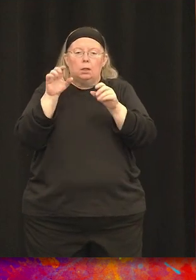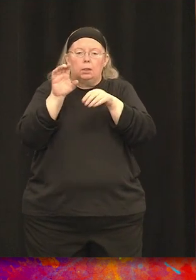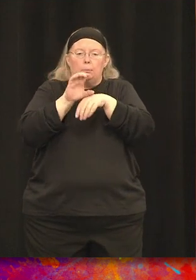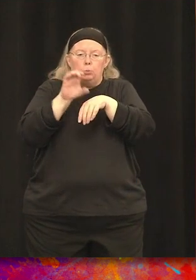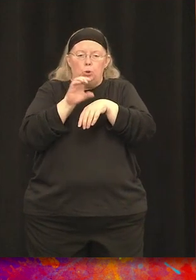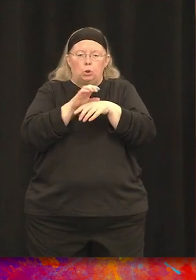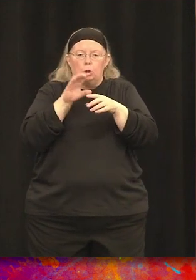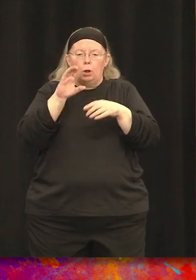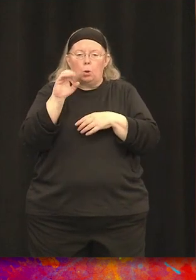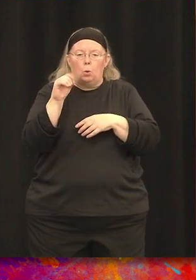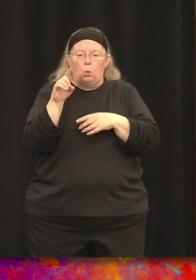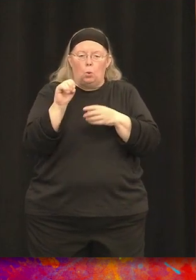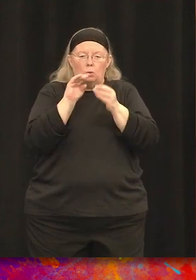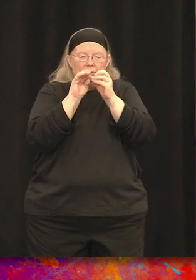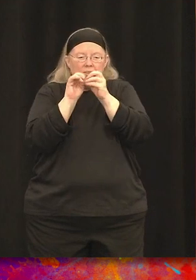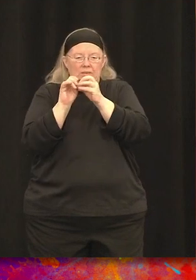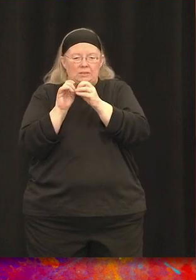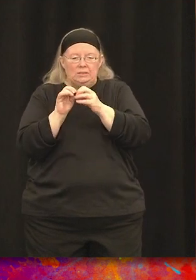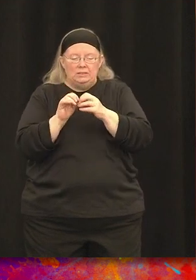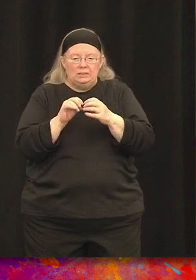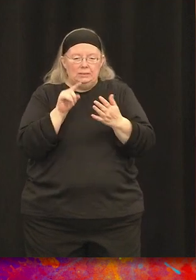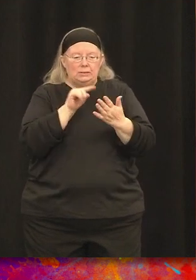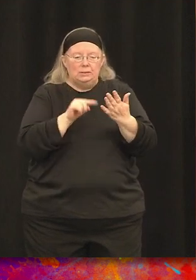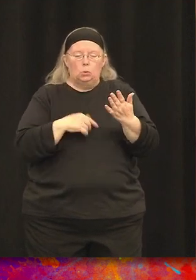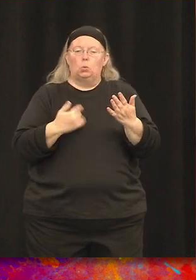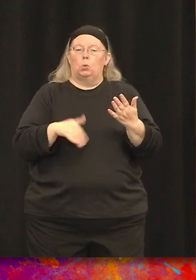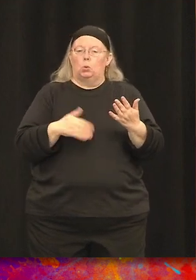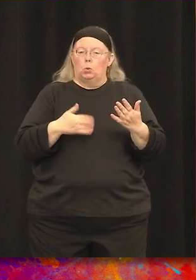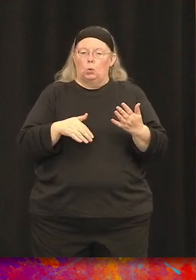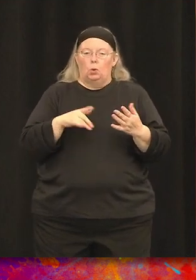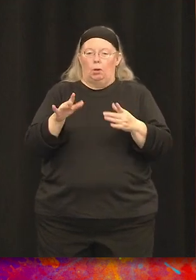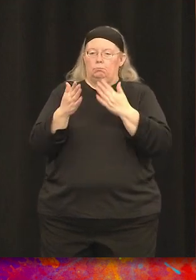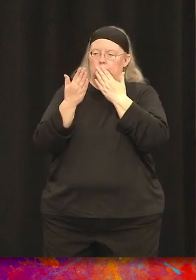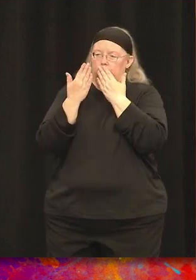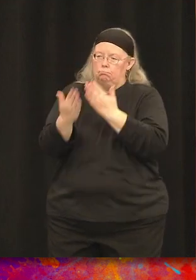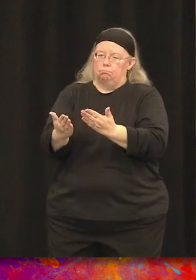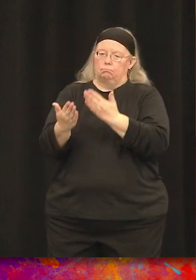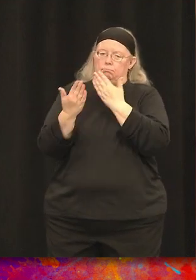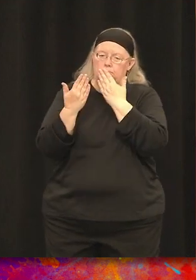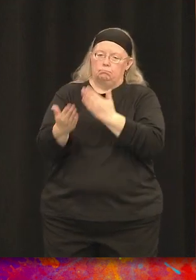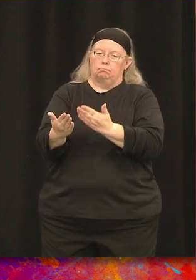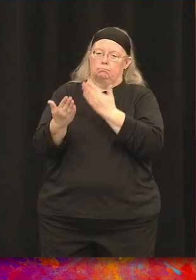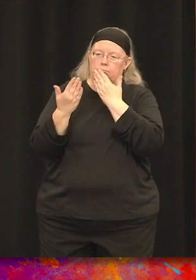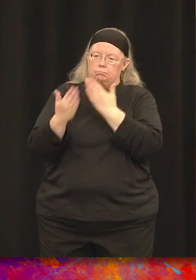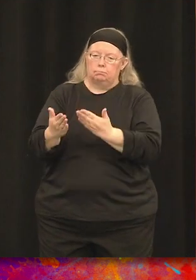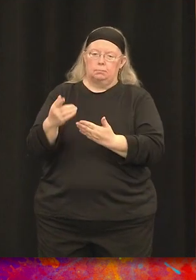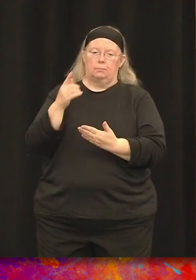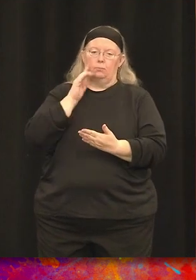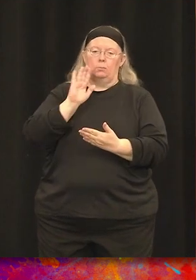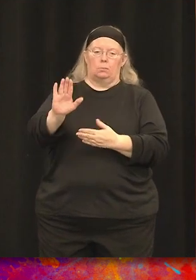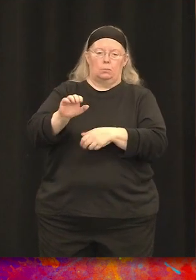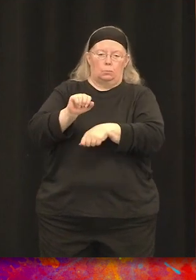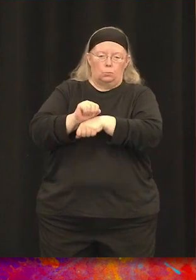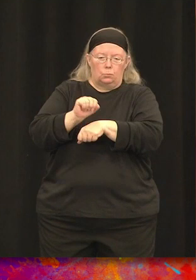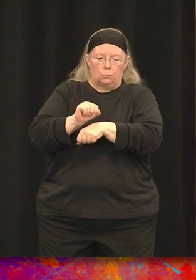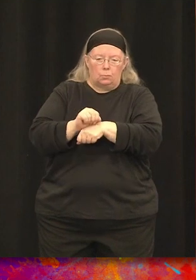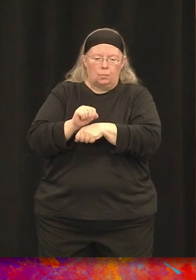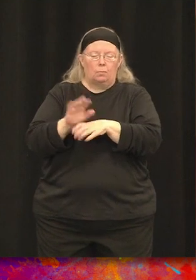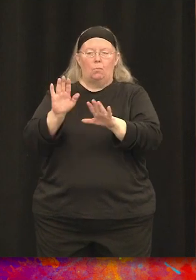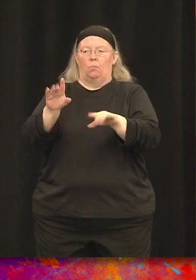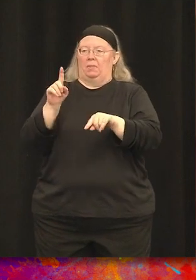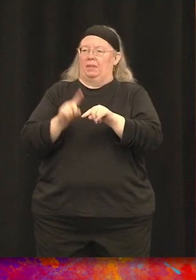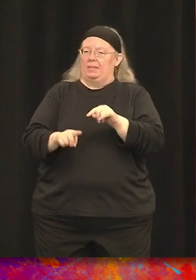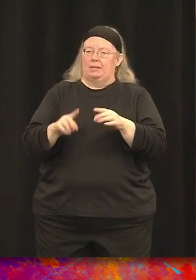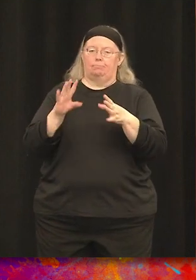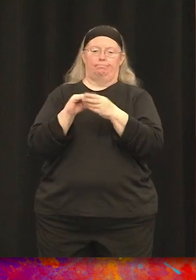Mani's contributions to the coalition and to our community. Thankfully, we have more than words today. I am honored